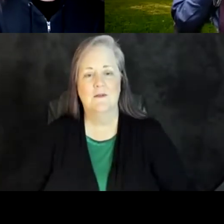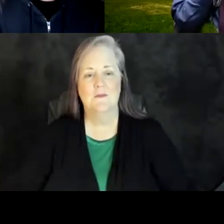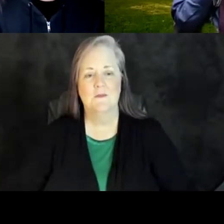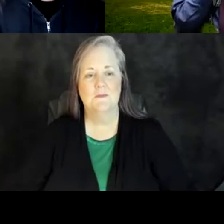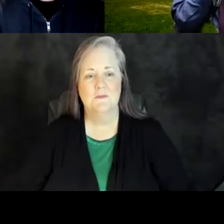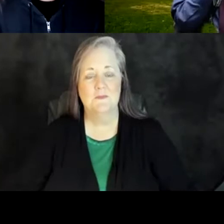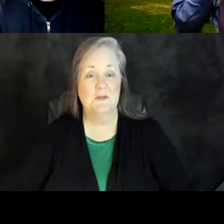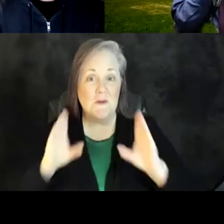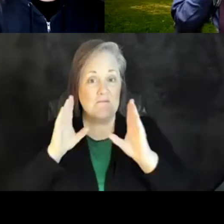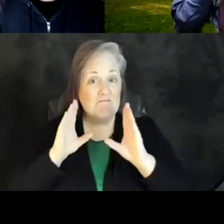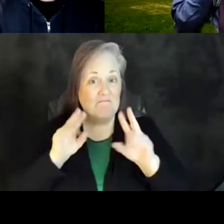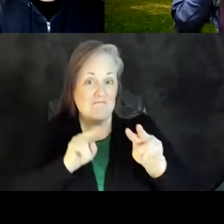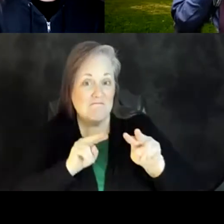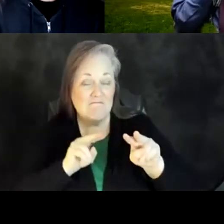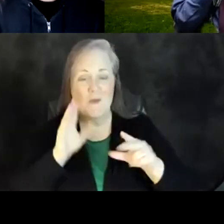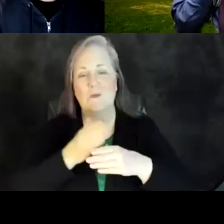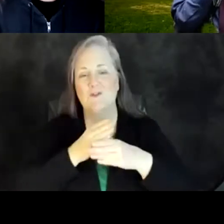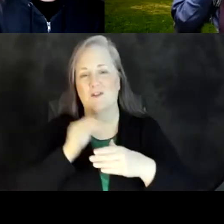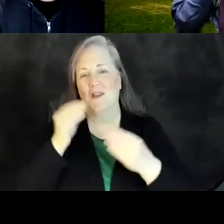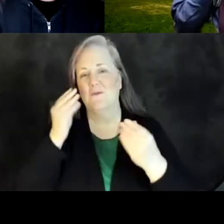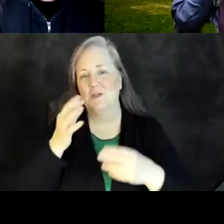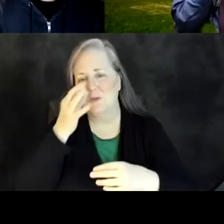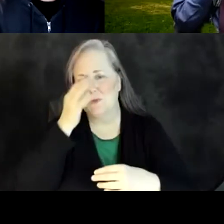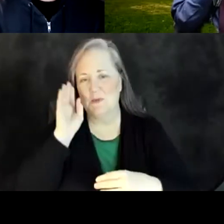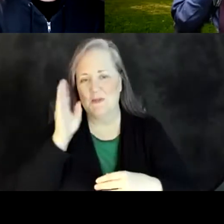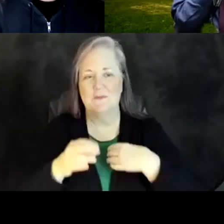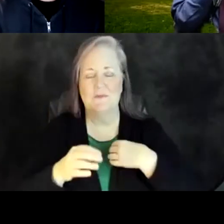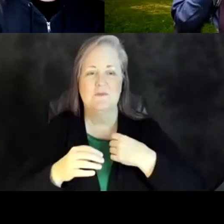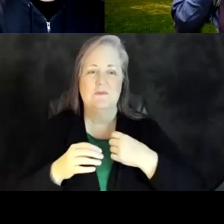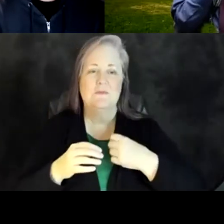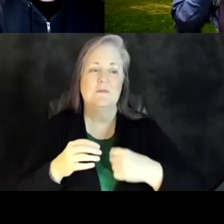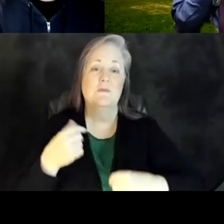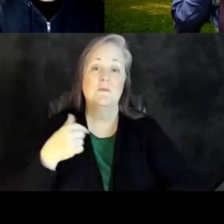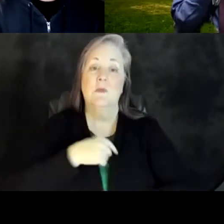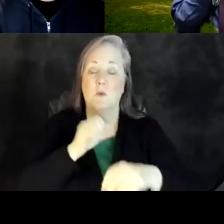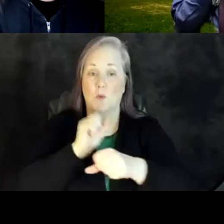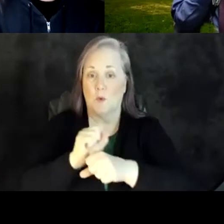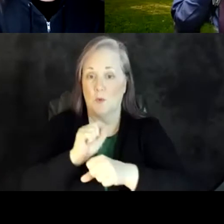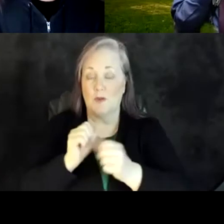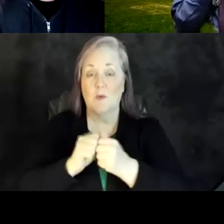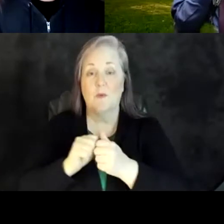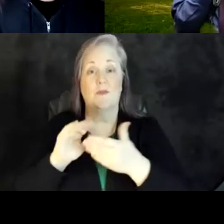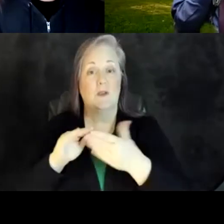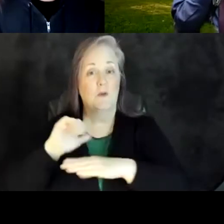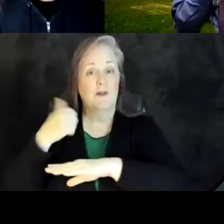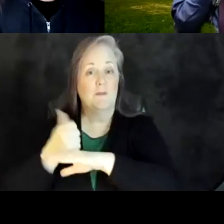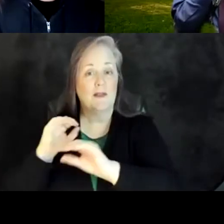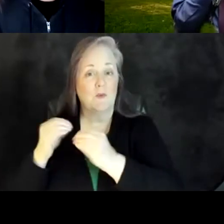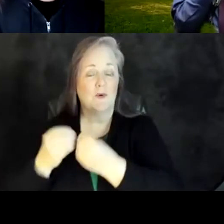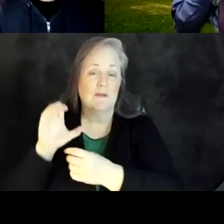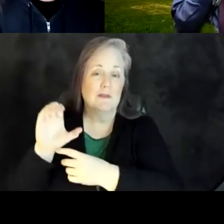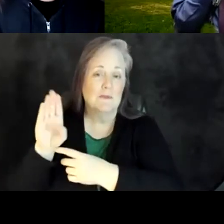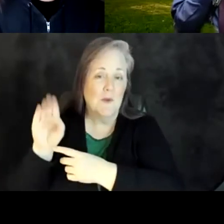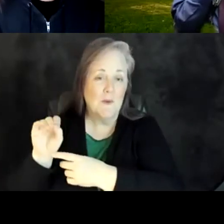stay tuned on that, and we will share that information soon. We are working as well with our community-based organizations to